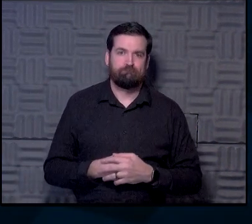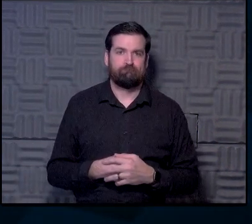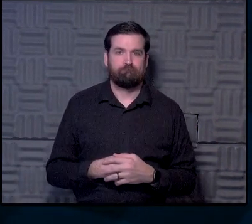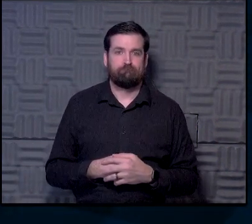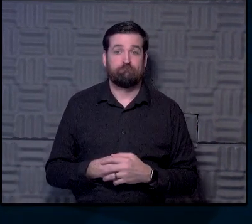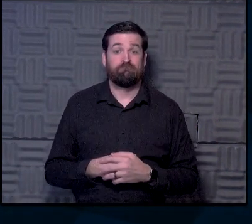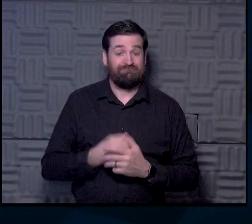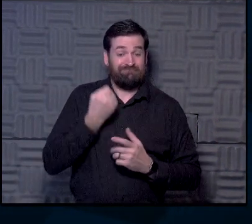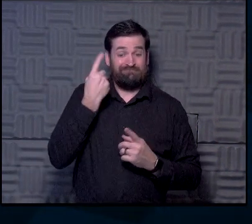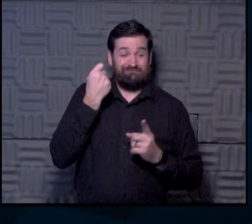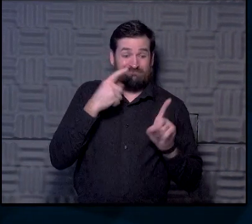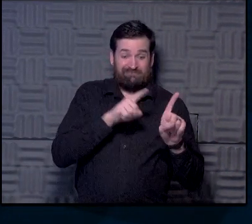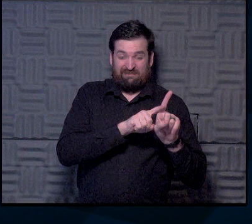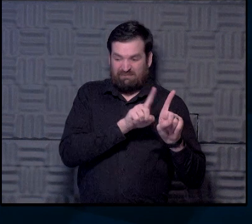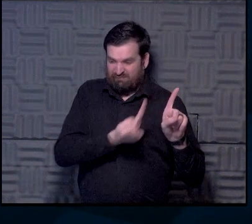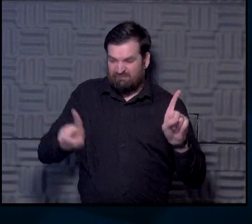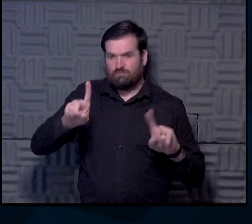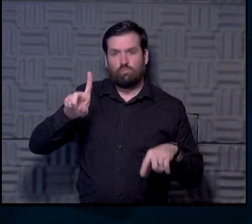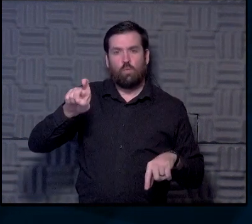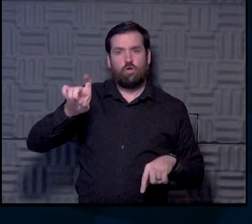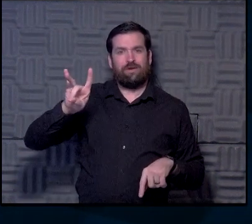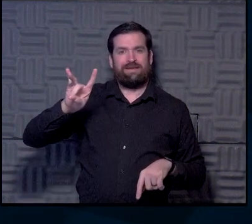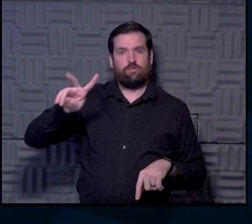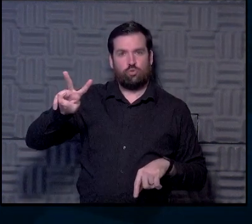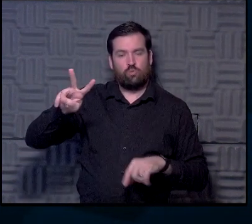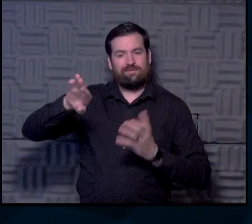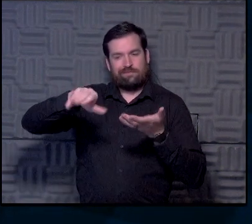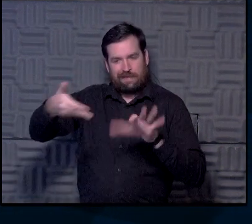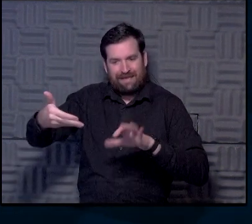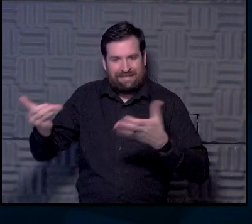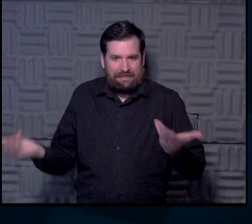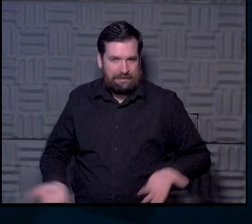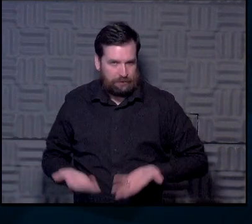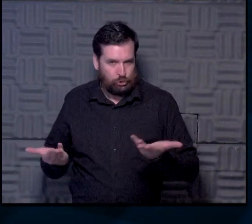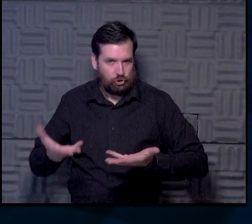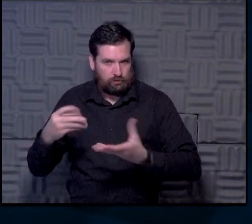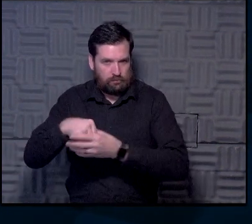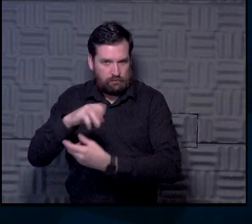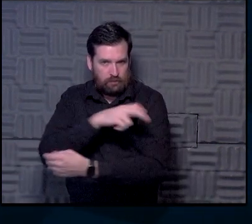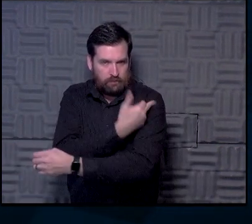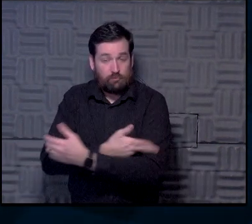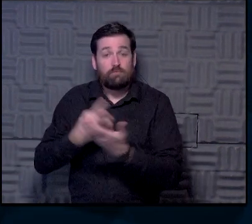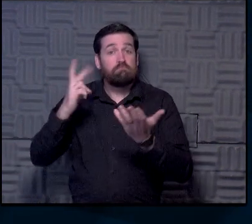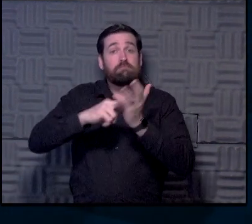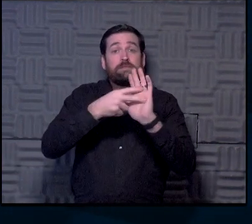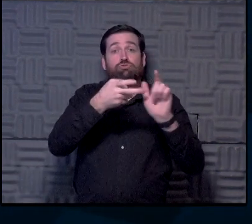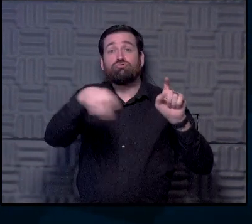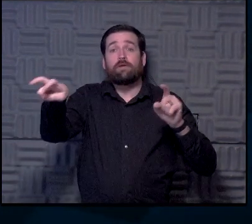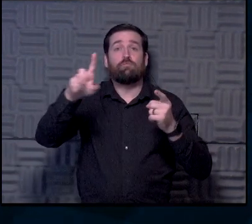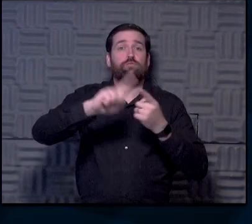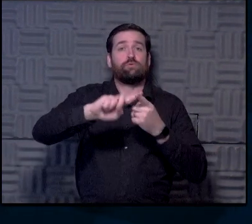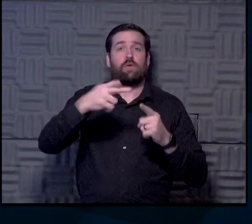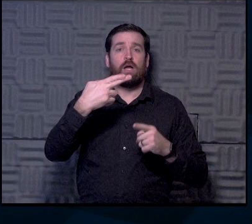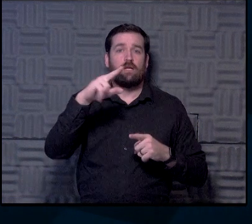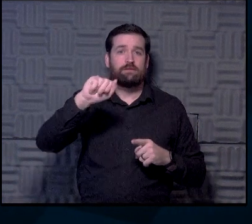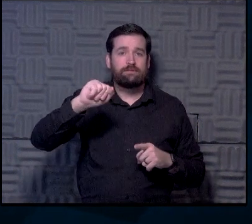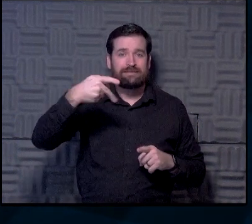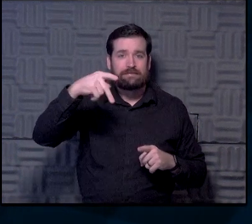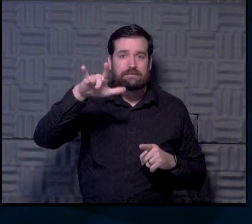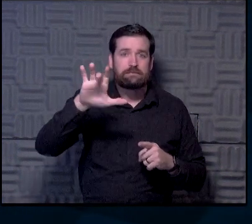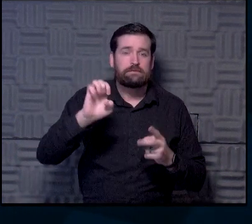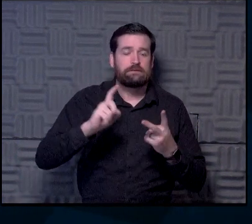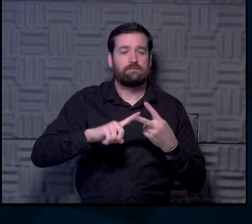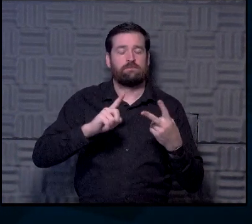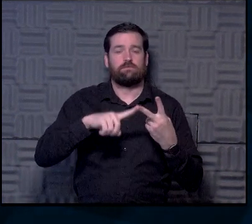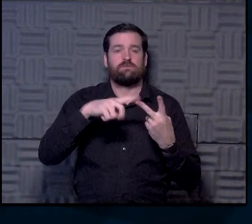Out of those admissions, 182 had died in the hospital. So those are not patients who transfer to hospice or go